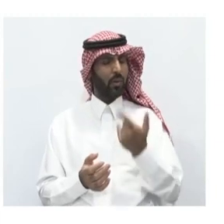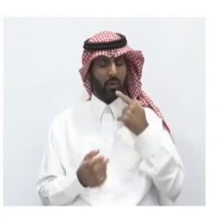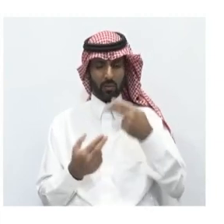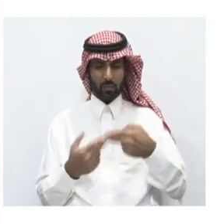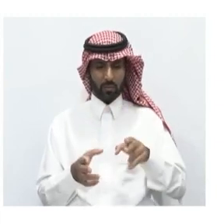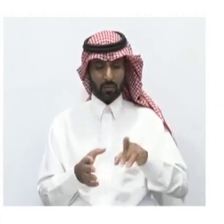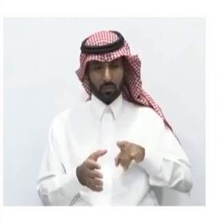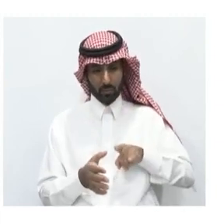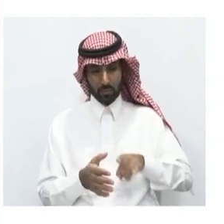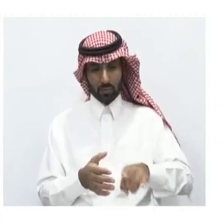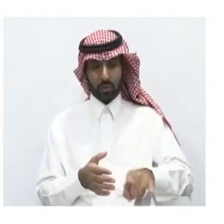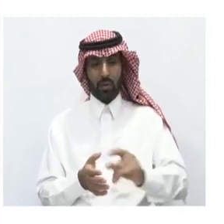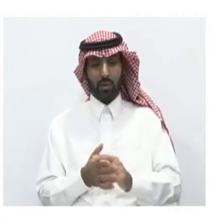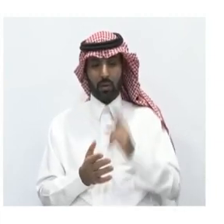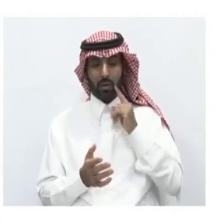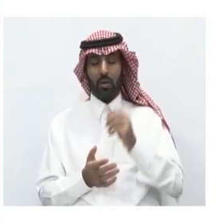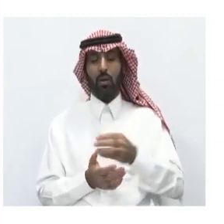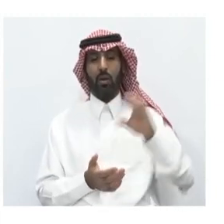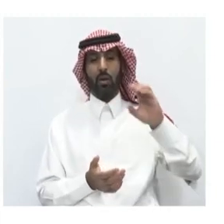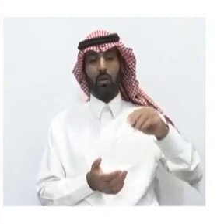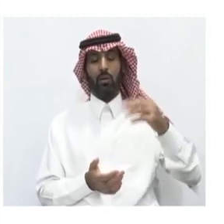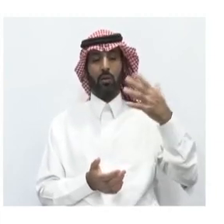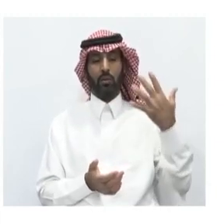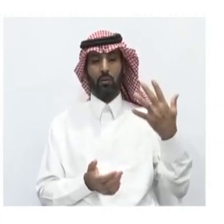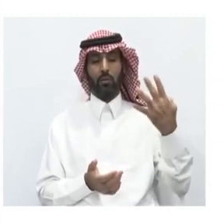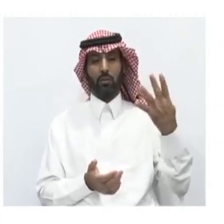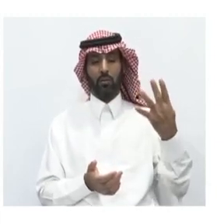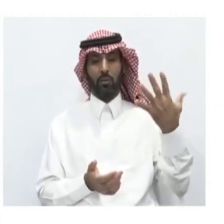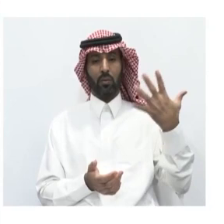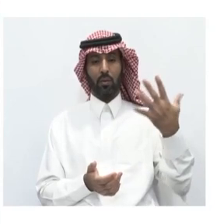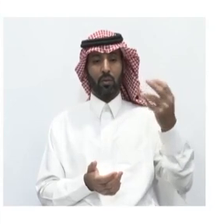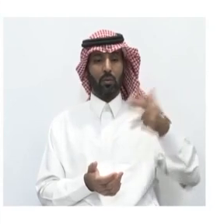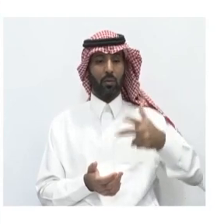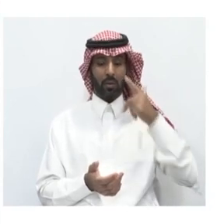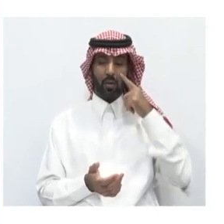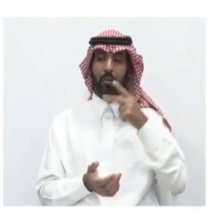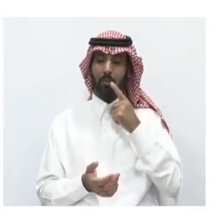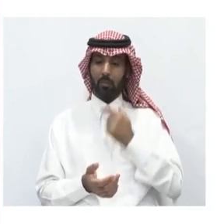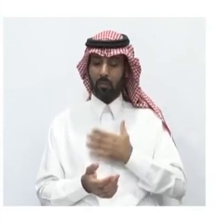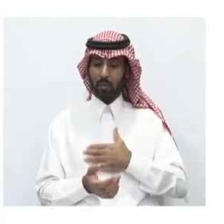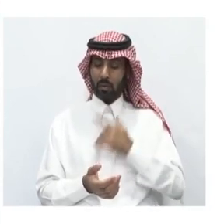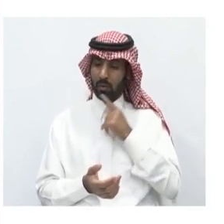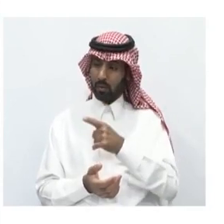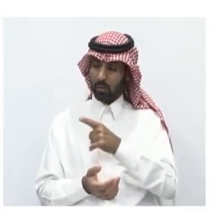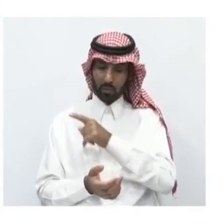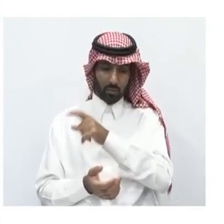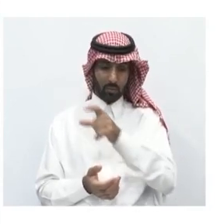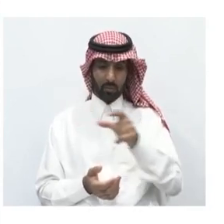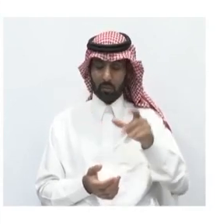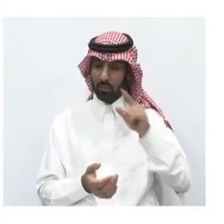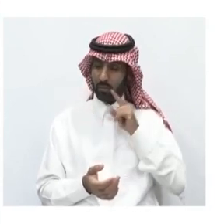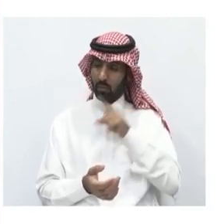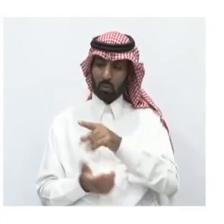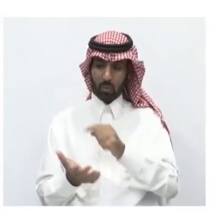for takeoff. Please ensure your seatbelts are fastened and your seats are in the upright position. Excuse me.